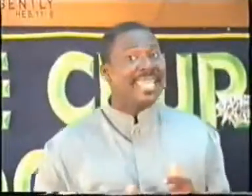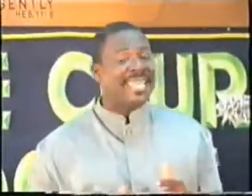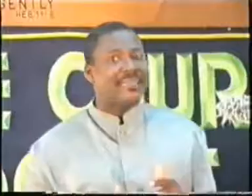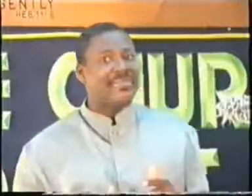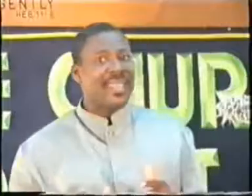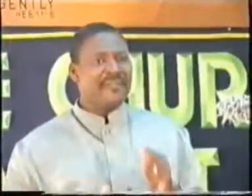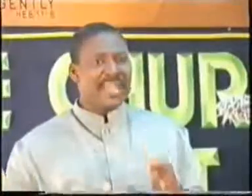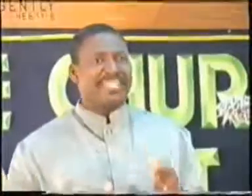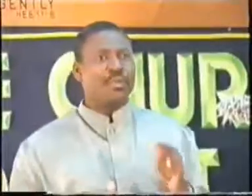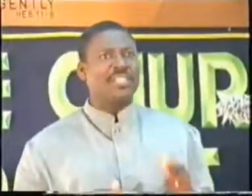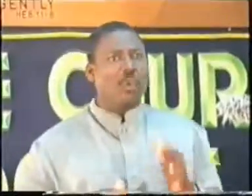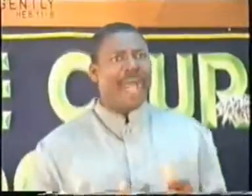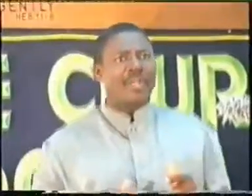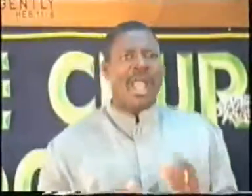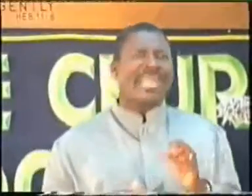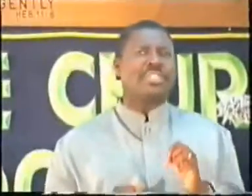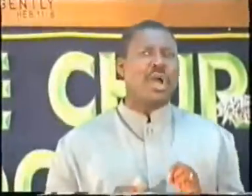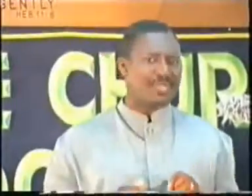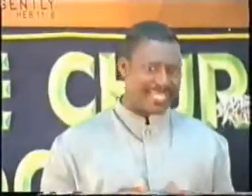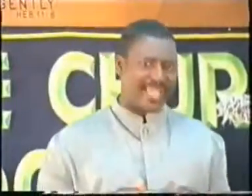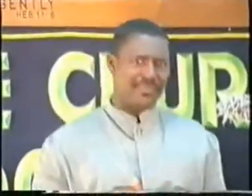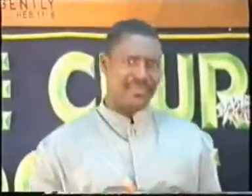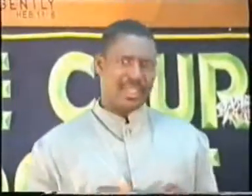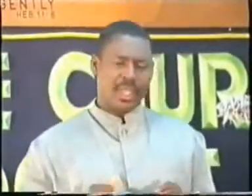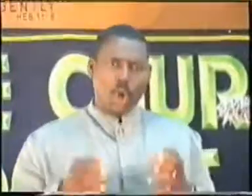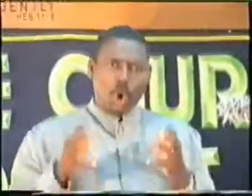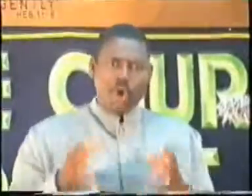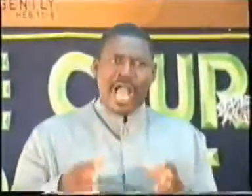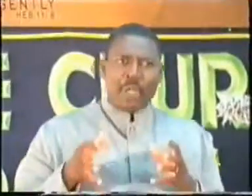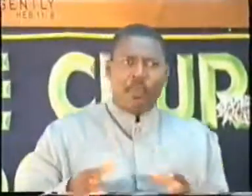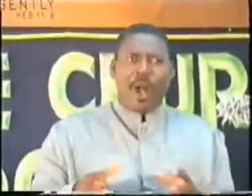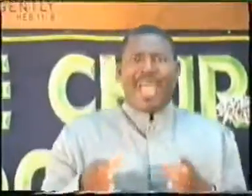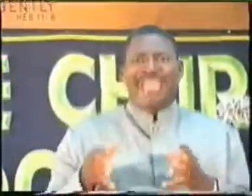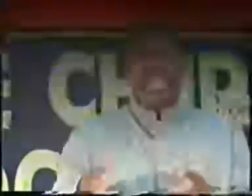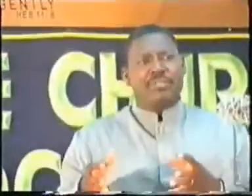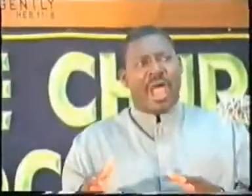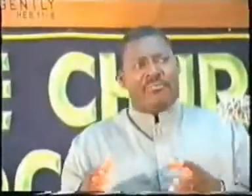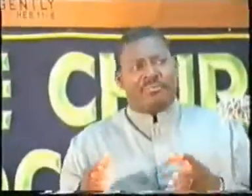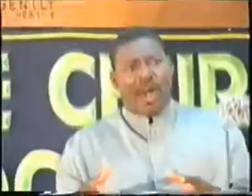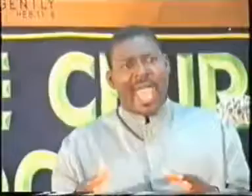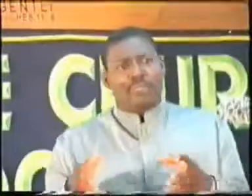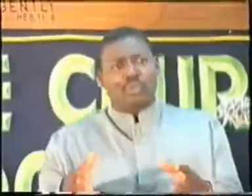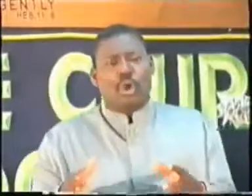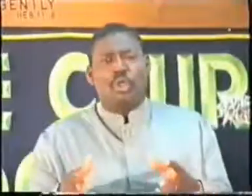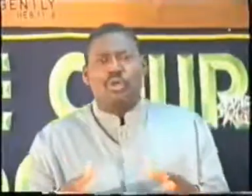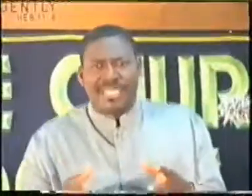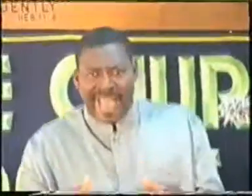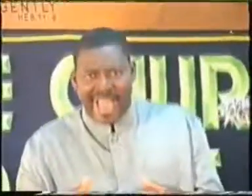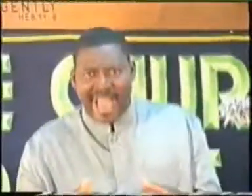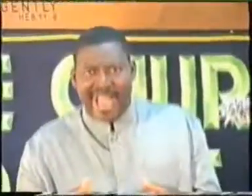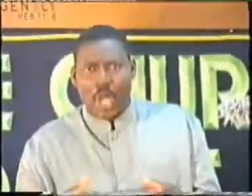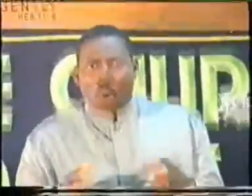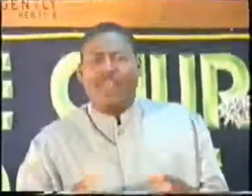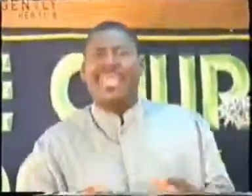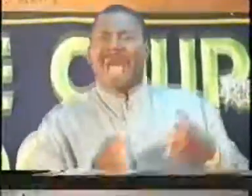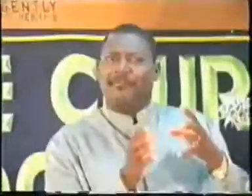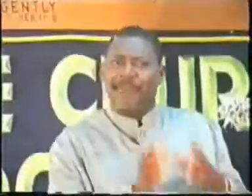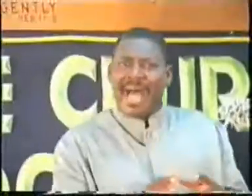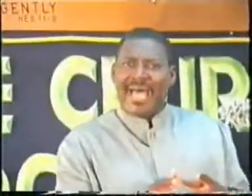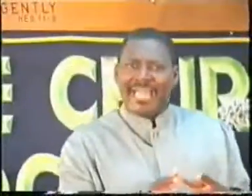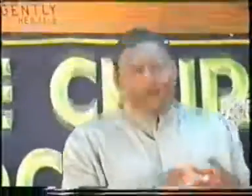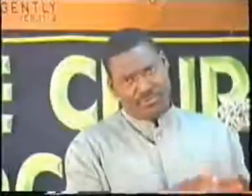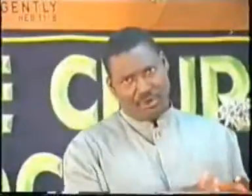chapter 18. Verse 21, no, I catch what I said. O Yankupon, Eddie Israel for, and to Sodu Dunina,